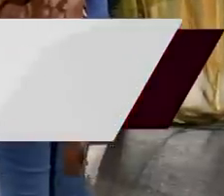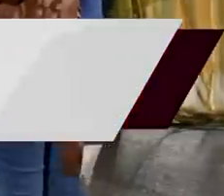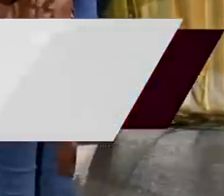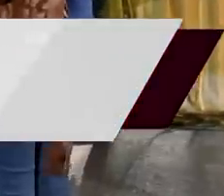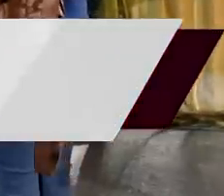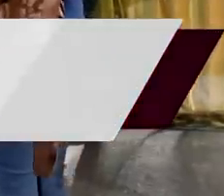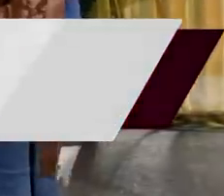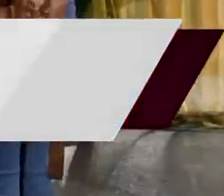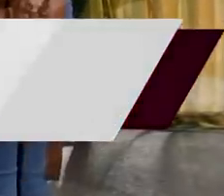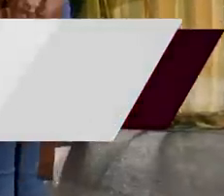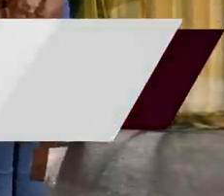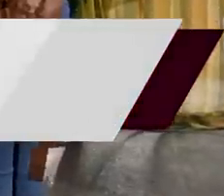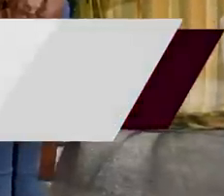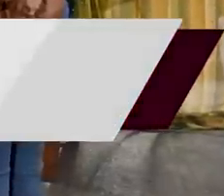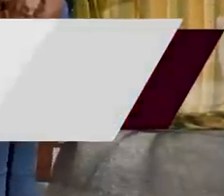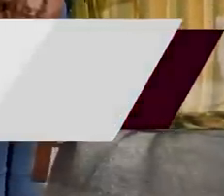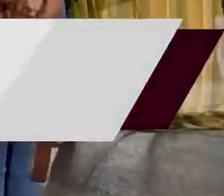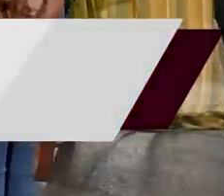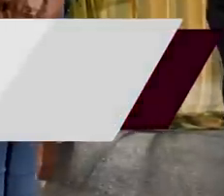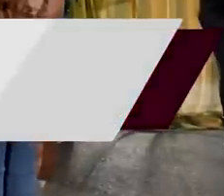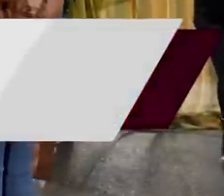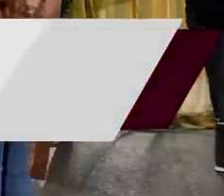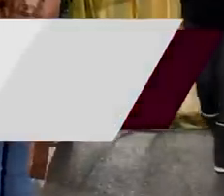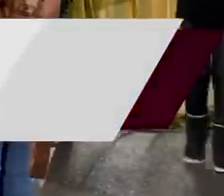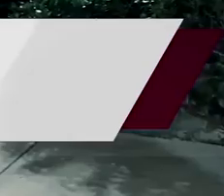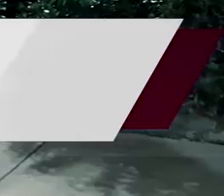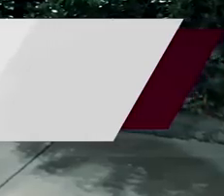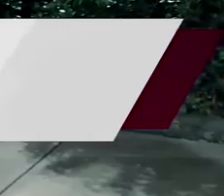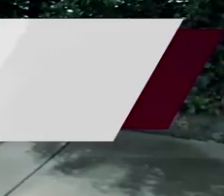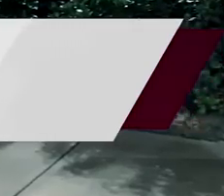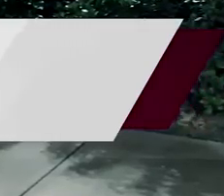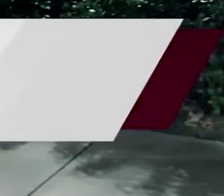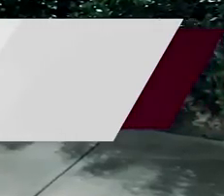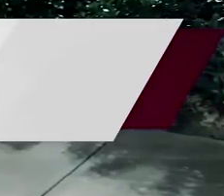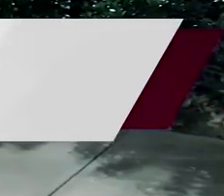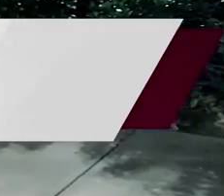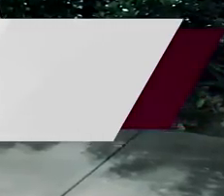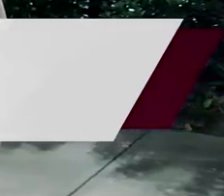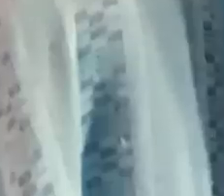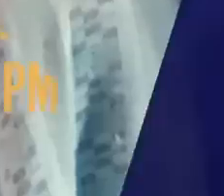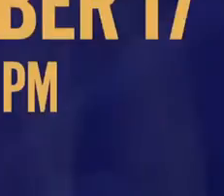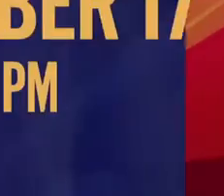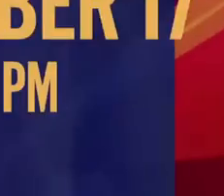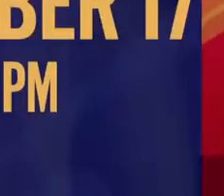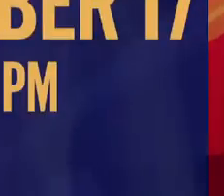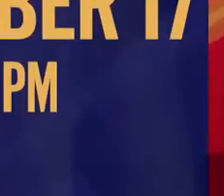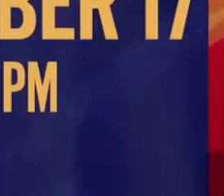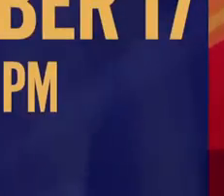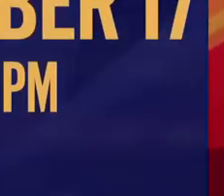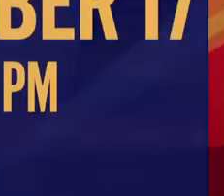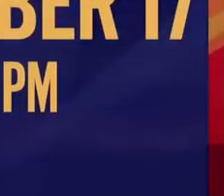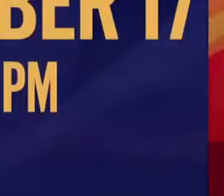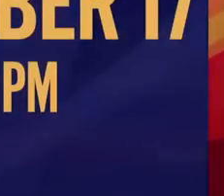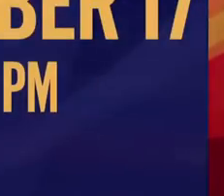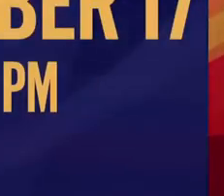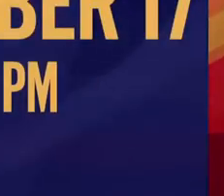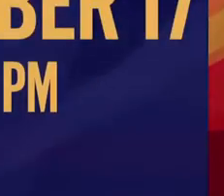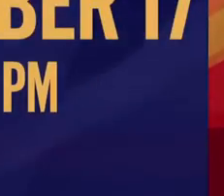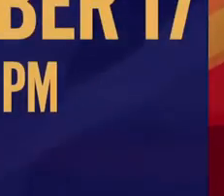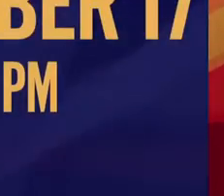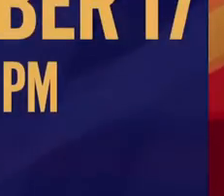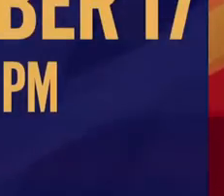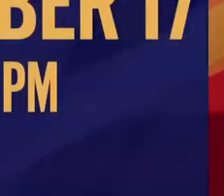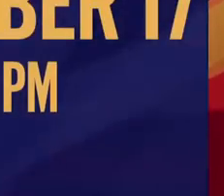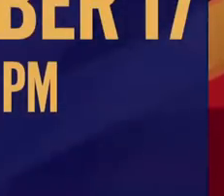online at wheelerbc.org. We look forward to seeing you and your entire family on Friday, December 17th at